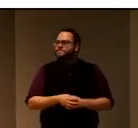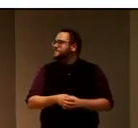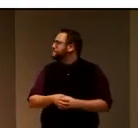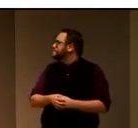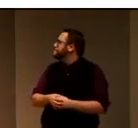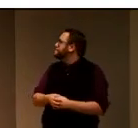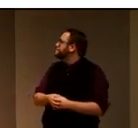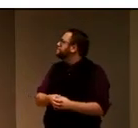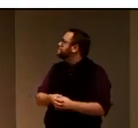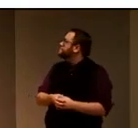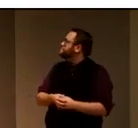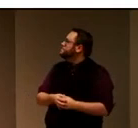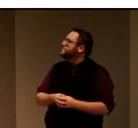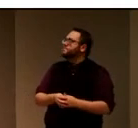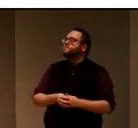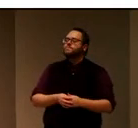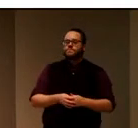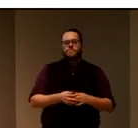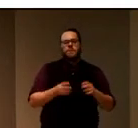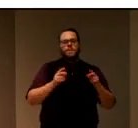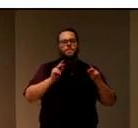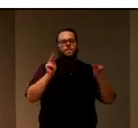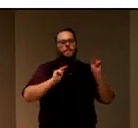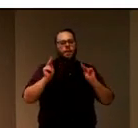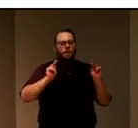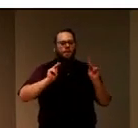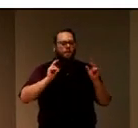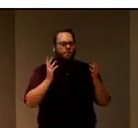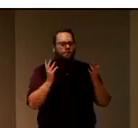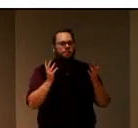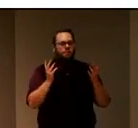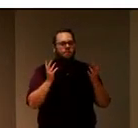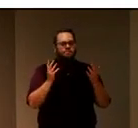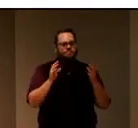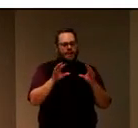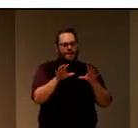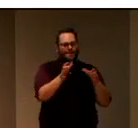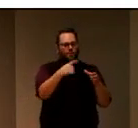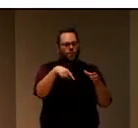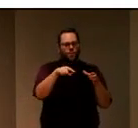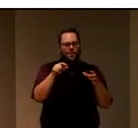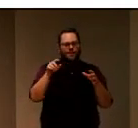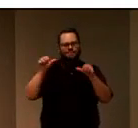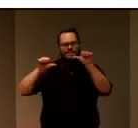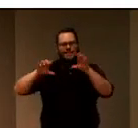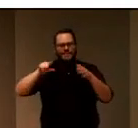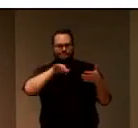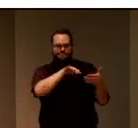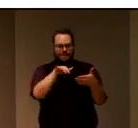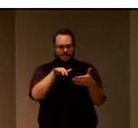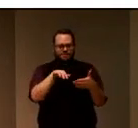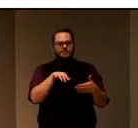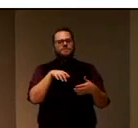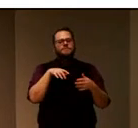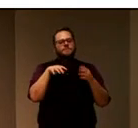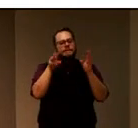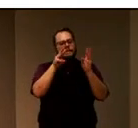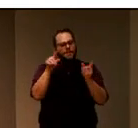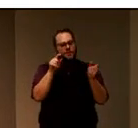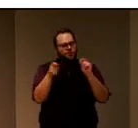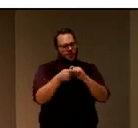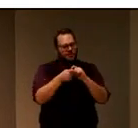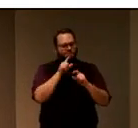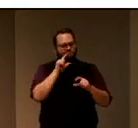And here's an understanding that people have been understanding, at least in the cohort that they studied, that climate change